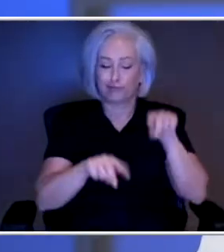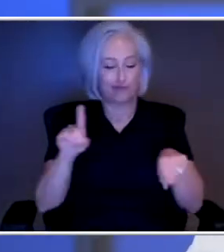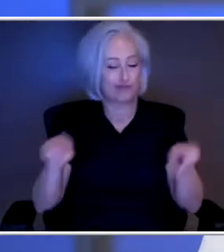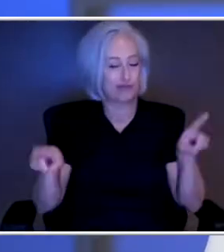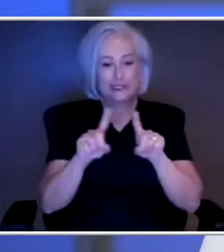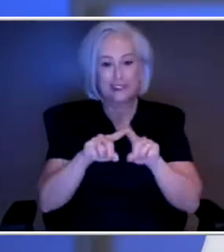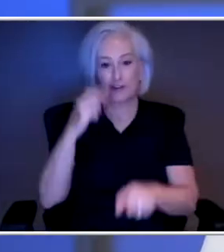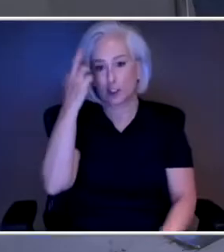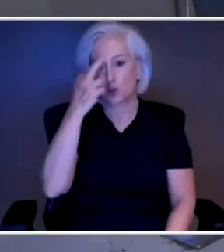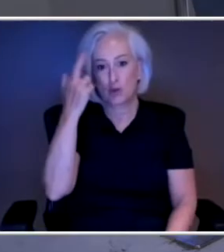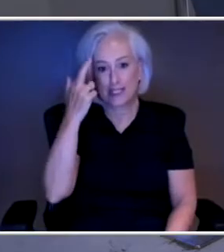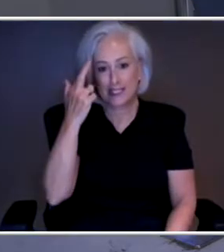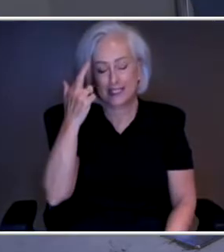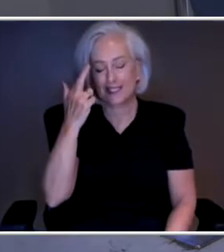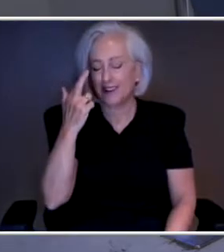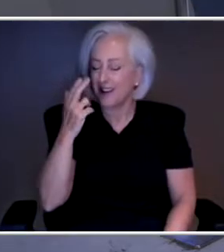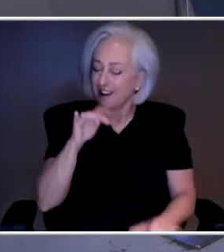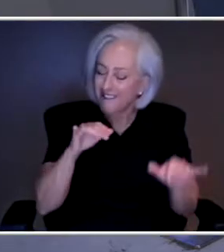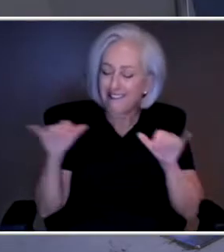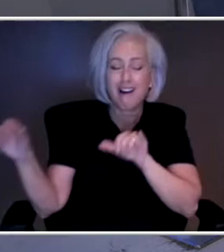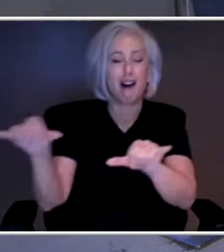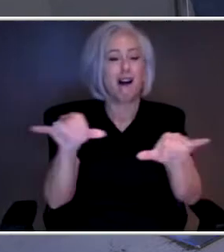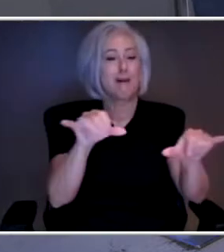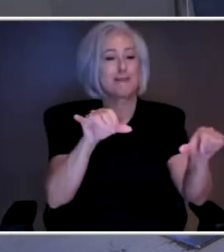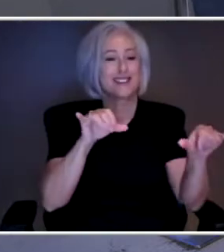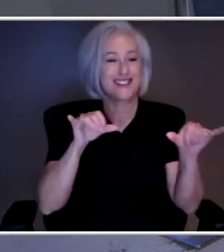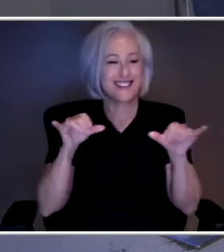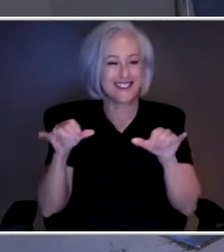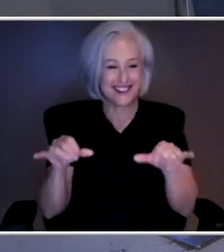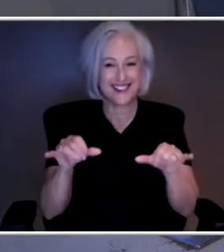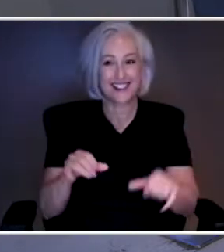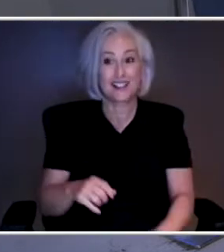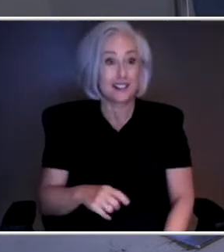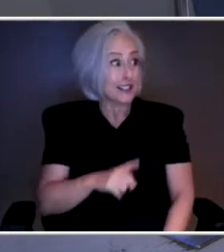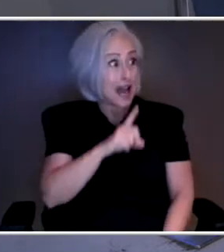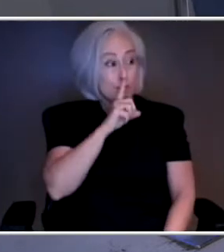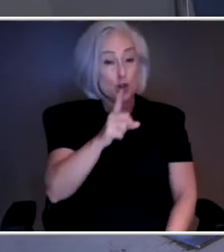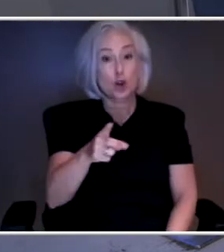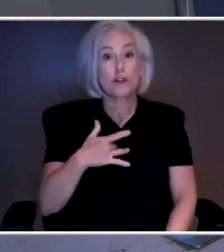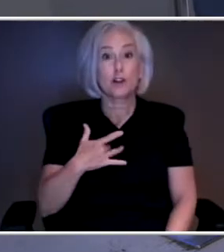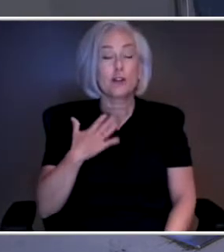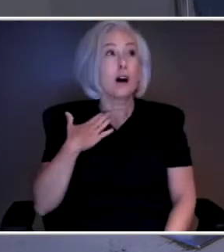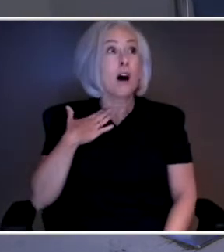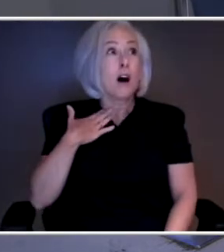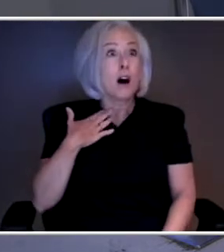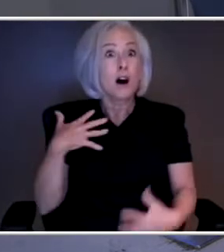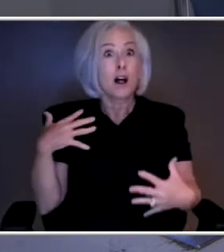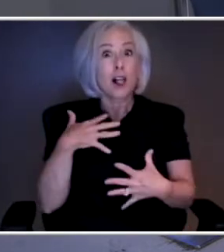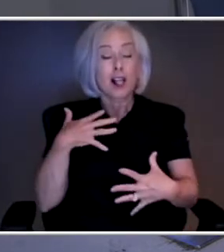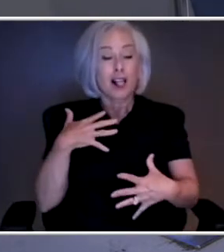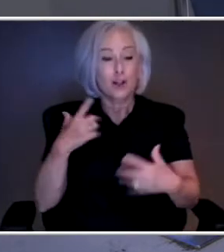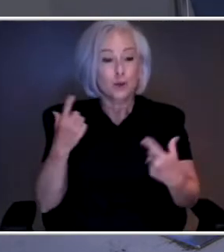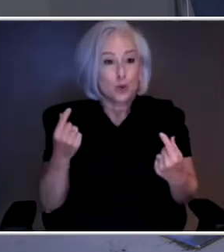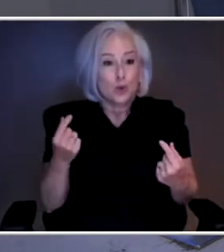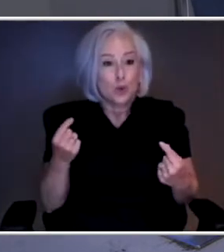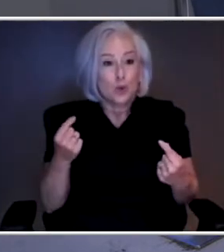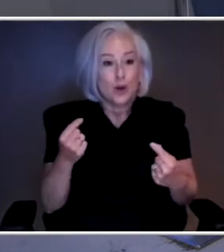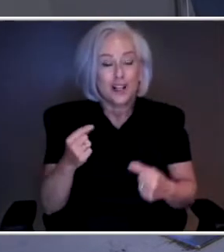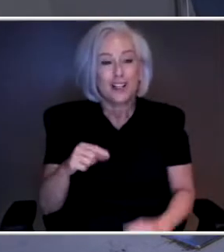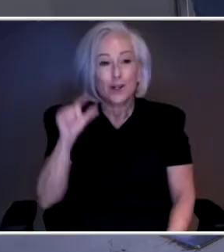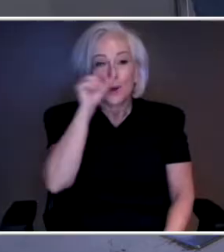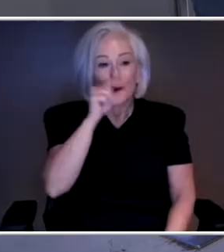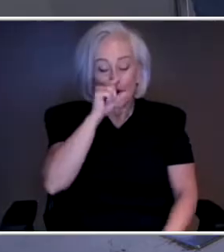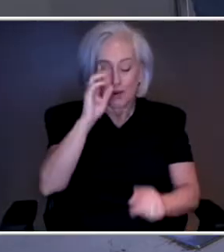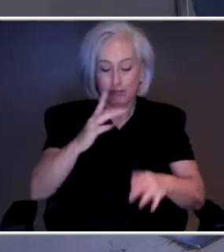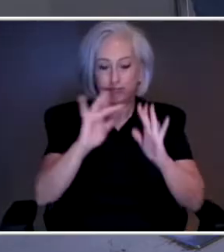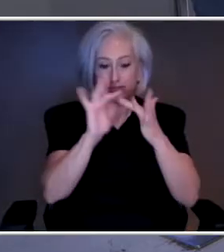Well, that's good. I'm glad you're saying that, because I think if anybody feels a lump, what's the first thing we go to? You go to Google and you go to the worst. You're